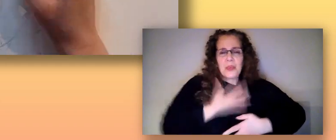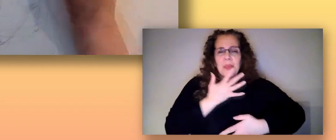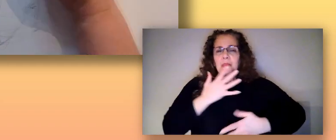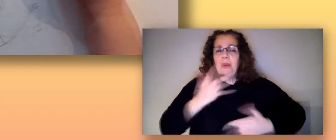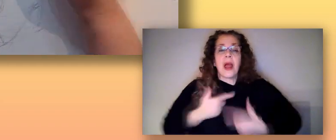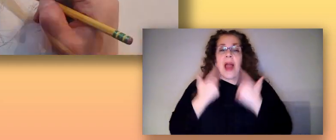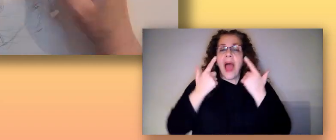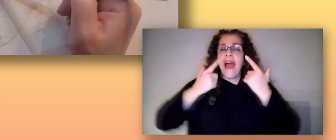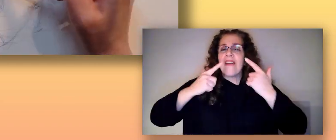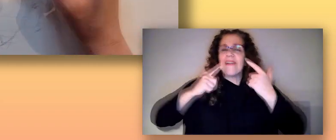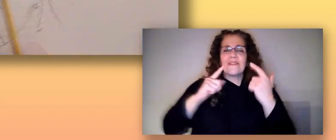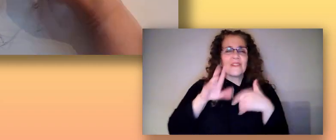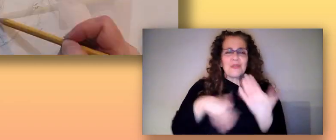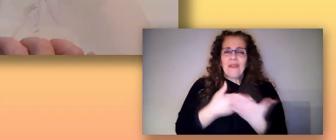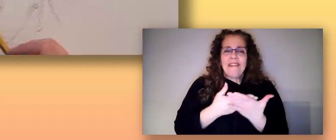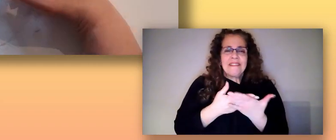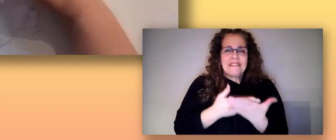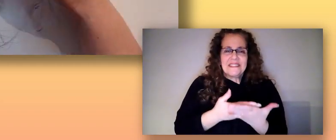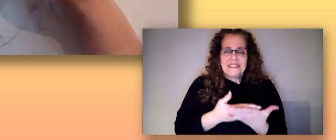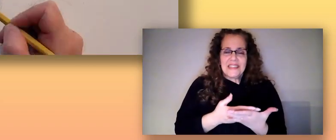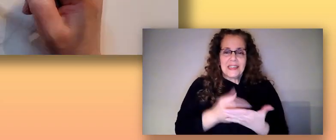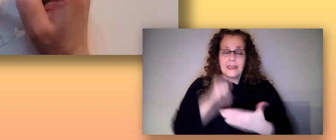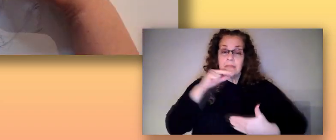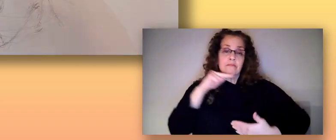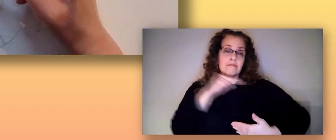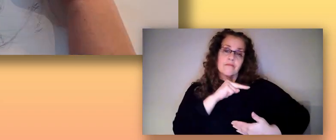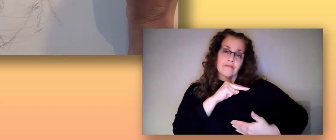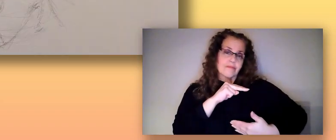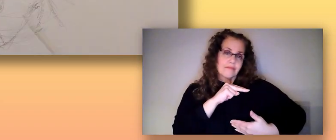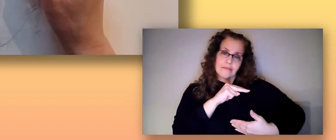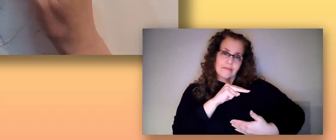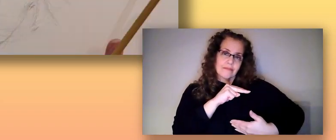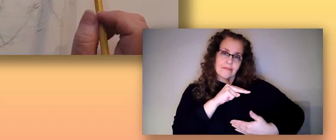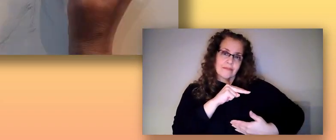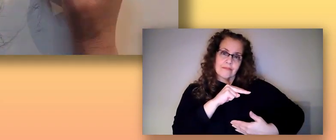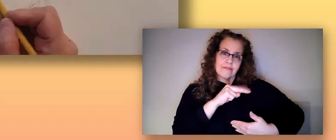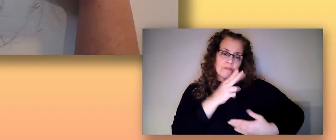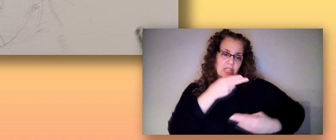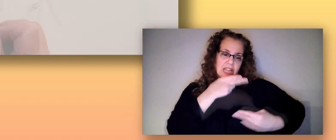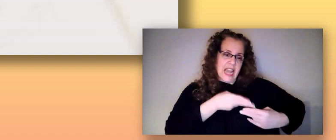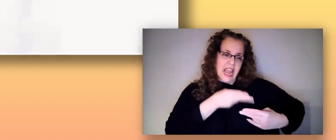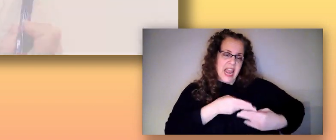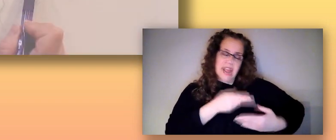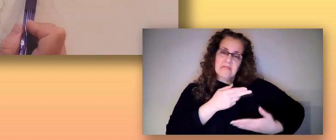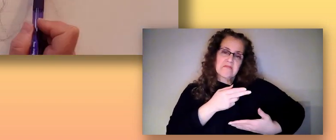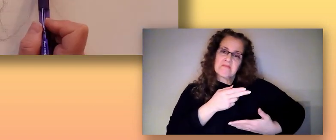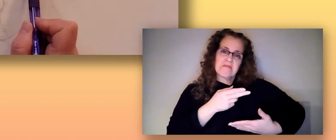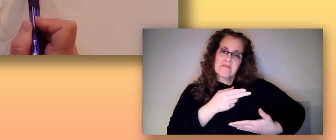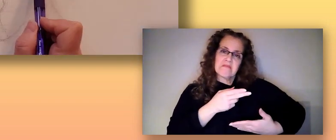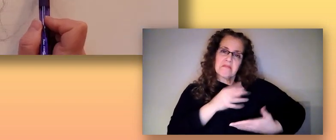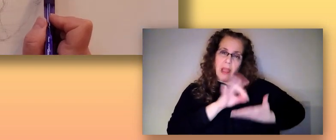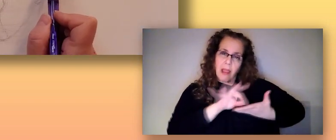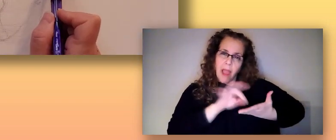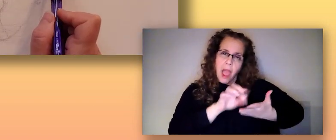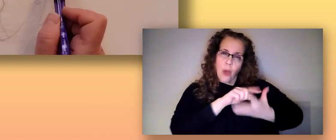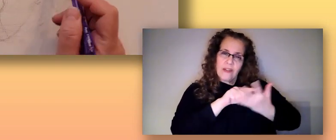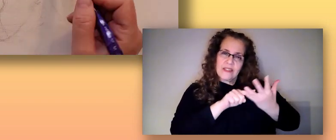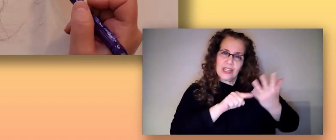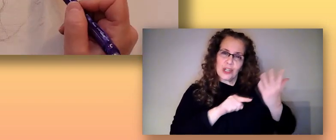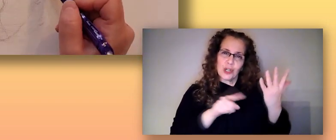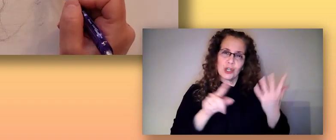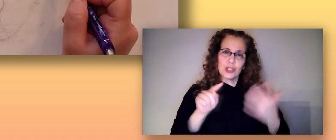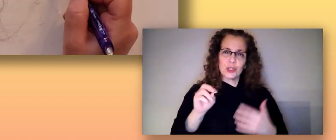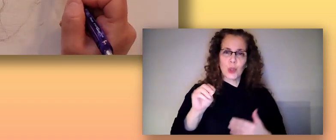breath. I didn't look at your face. I didn't give you a name. I didn't count your fingers or toes.